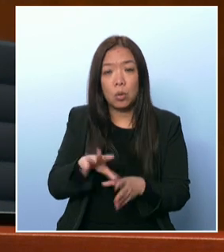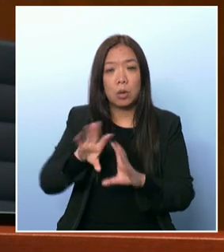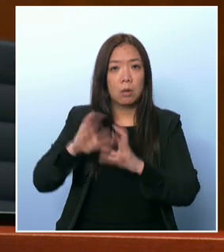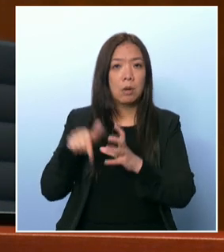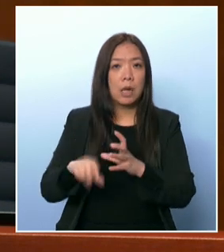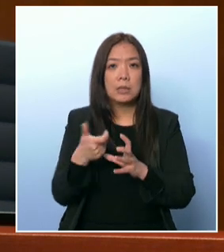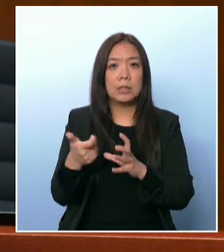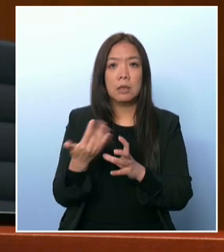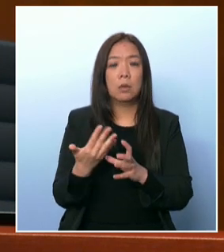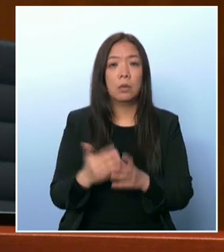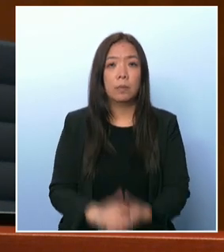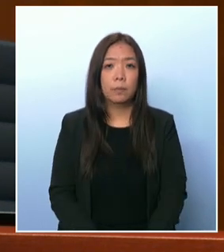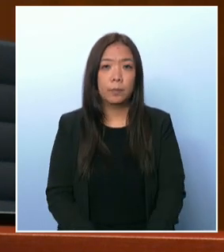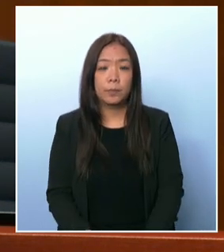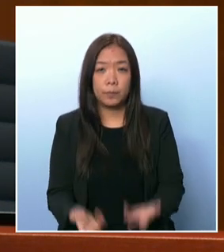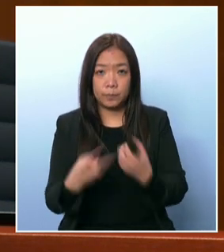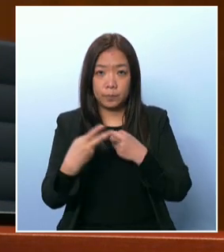billion price tag cover